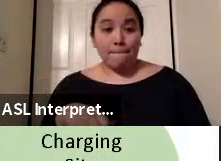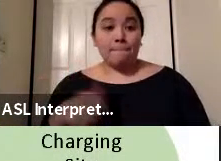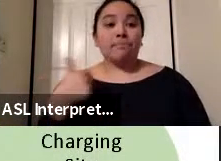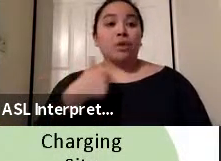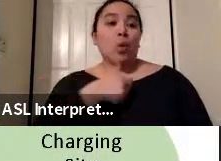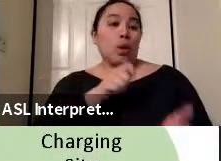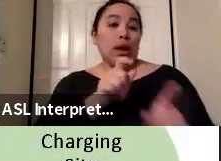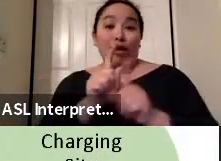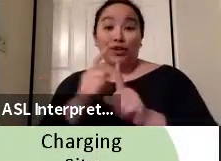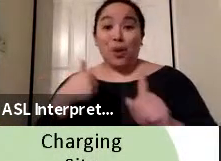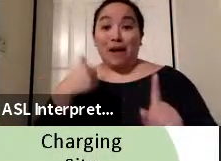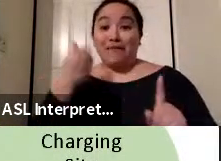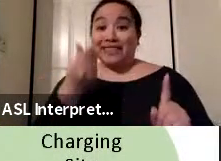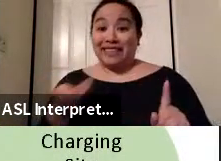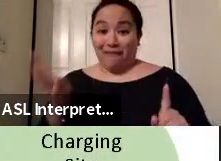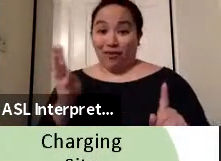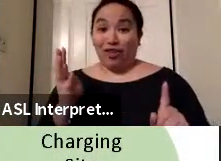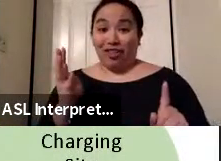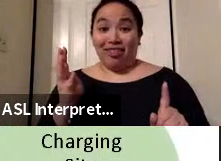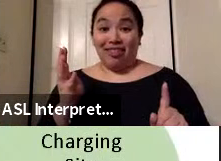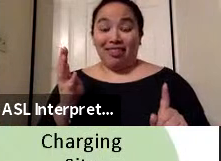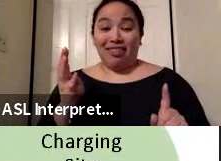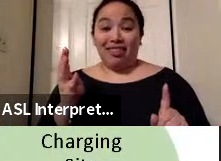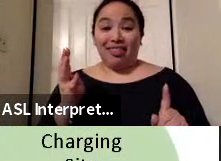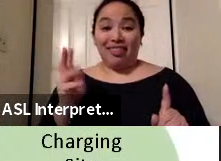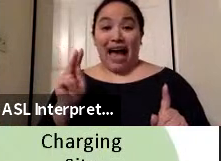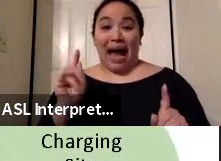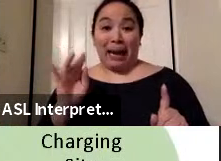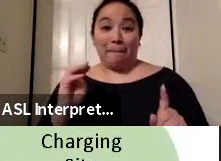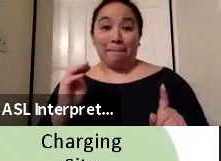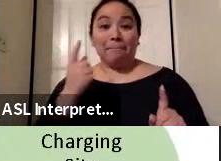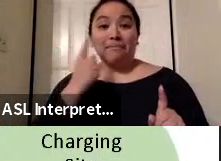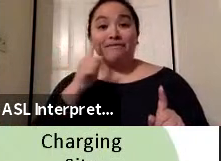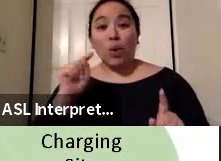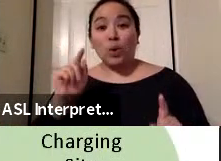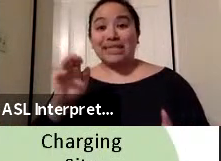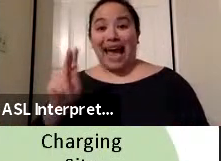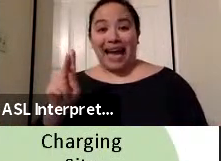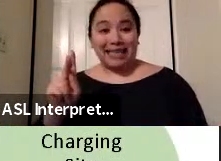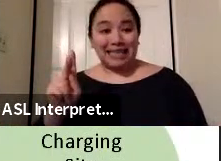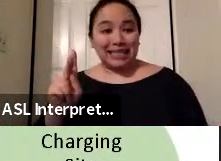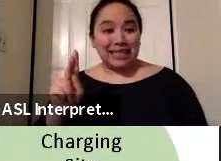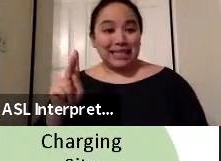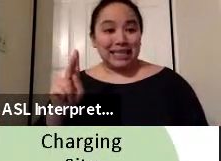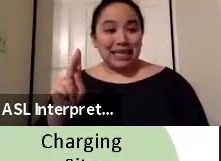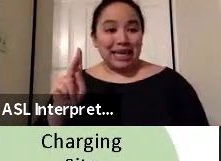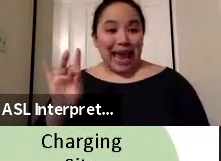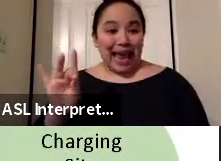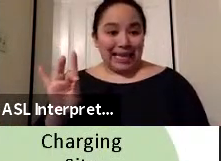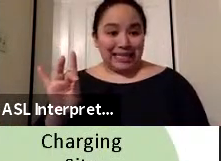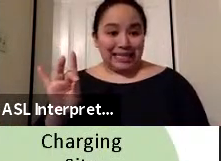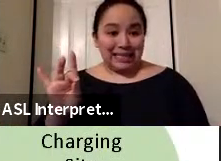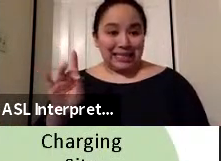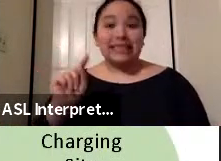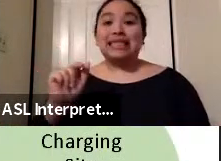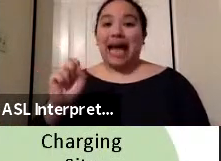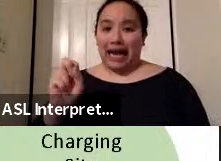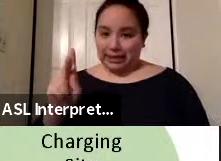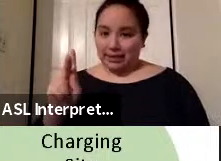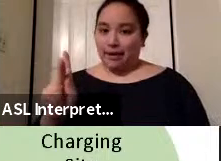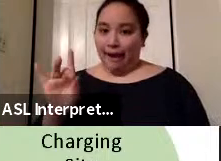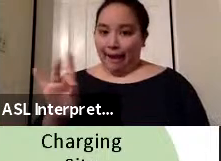have several of the items for task 8 started as, or excuse me, yes, task